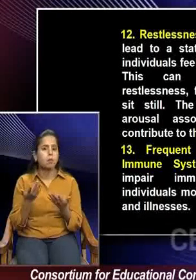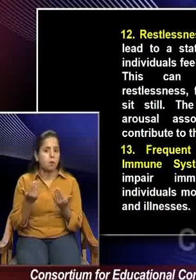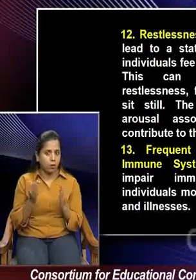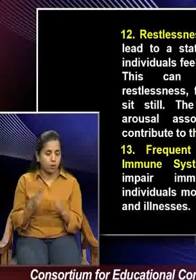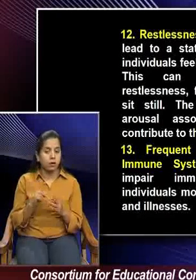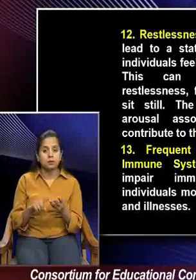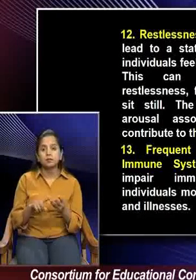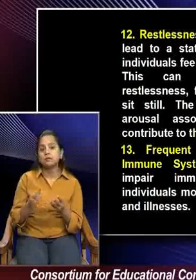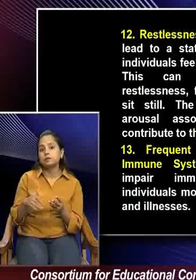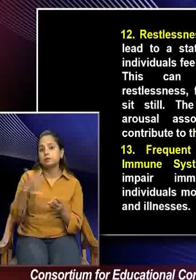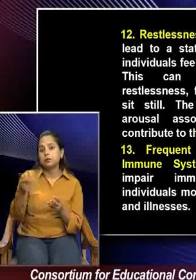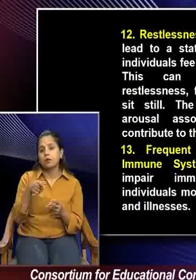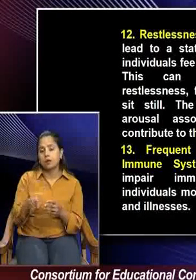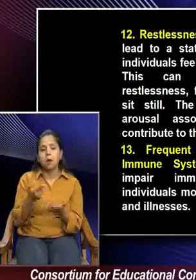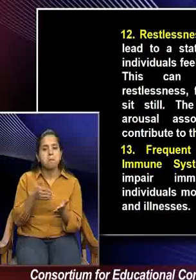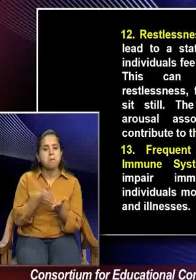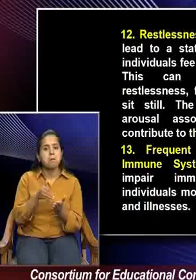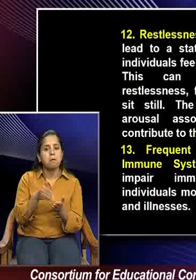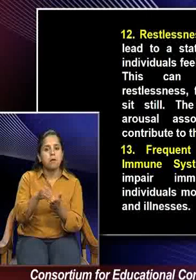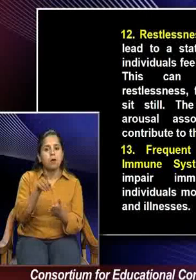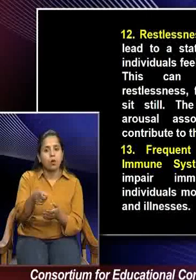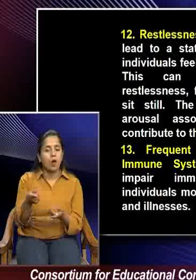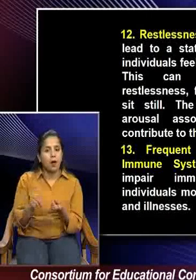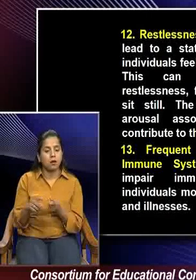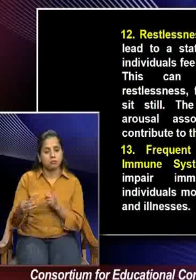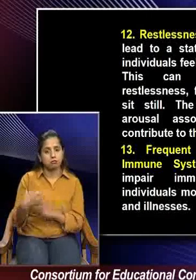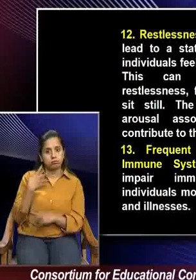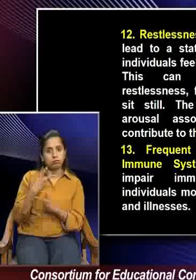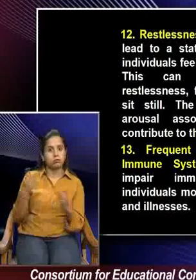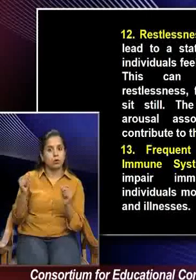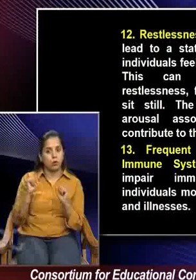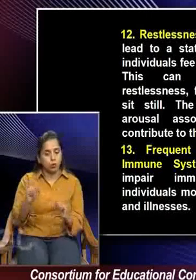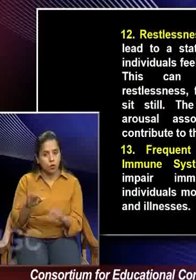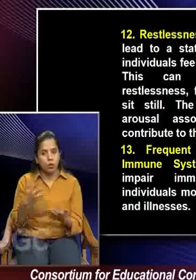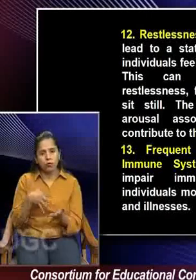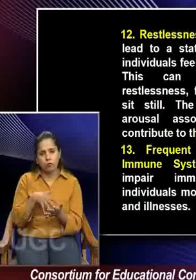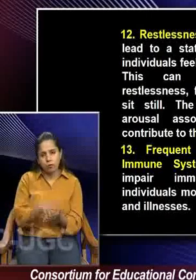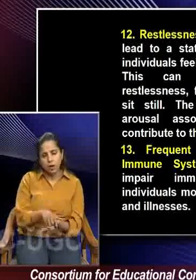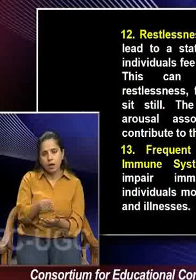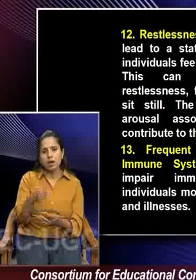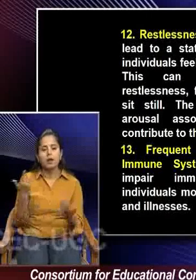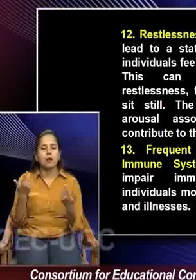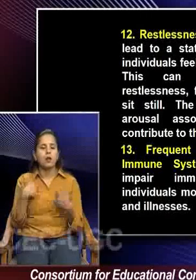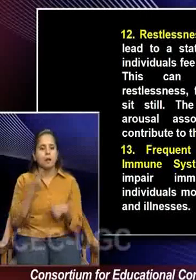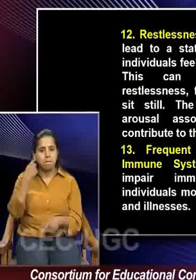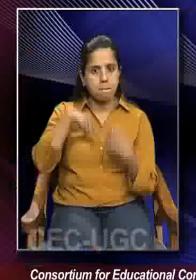is your frequent infections or weakened immune